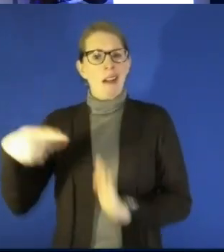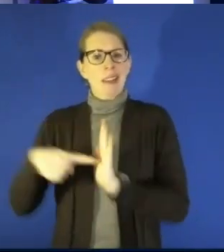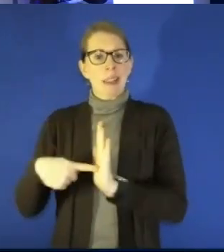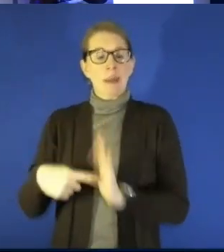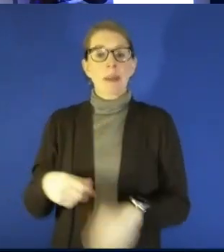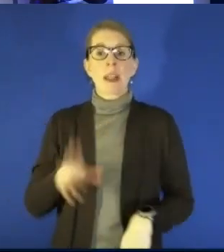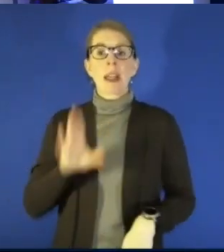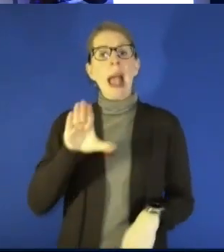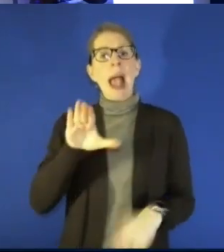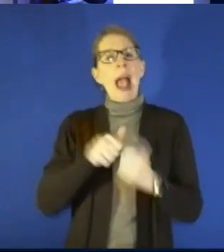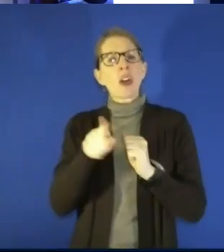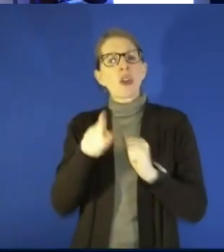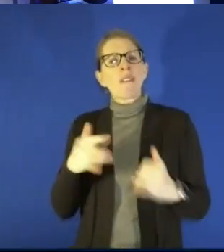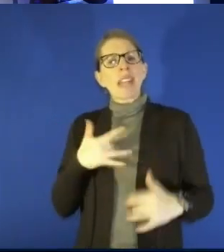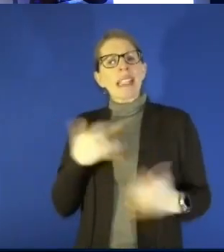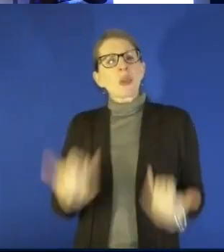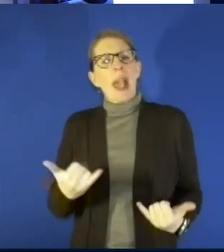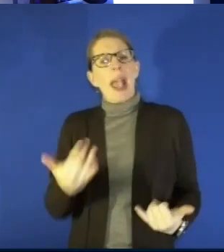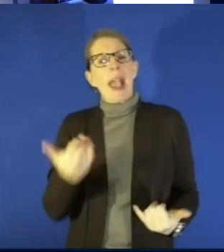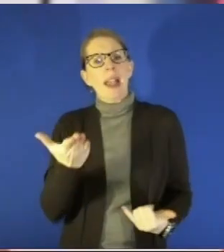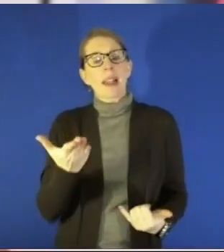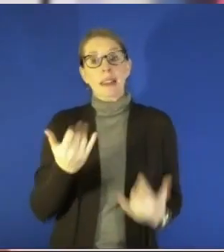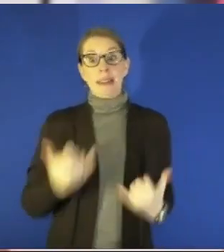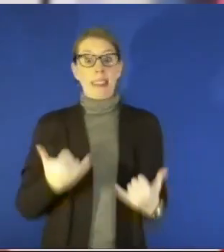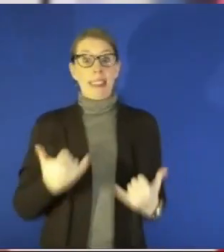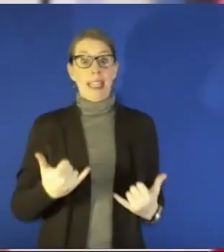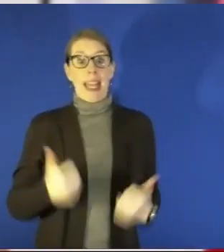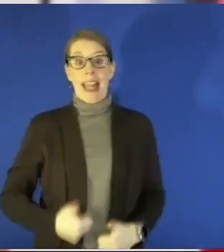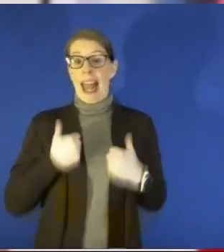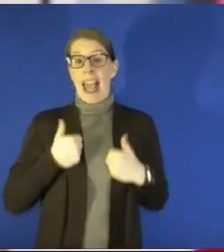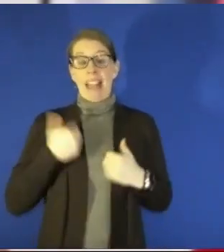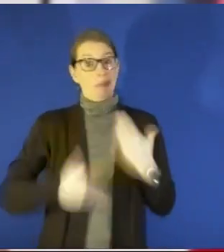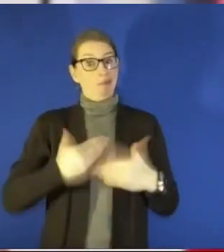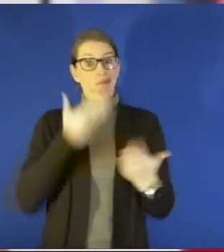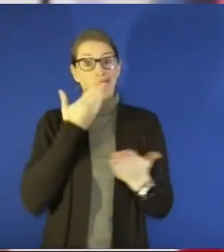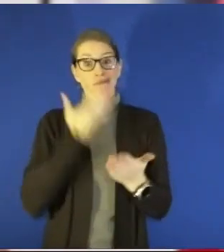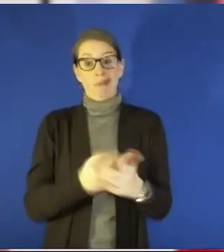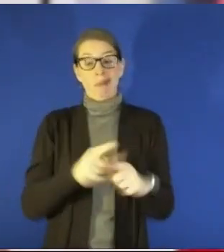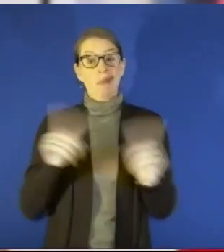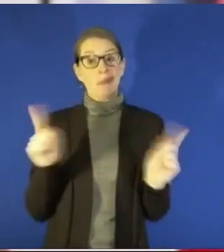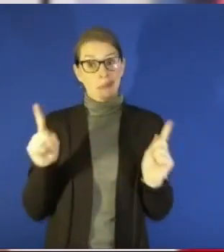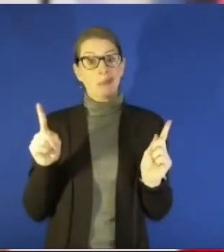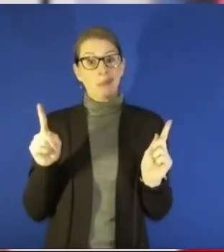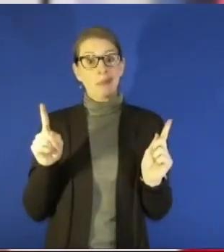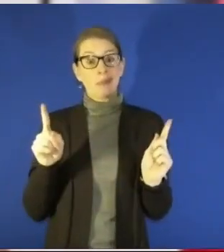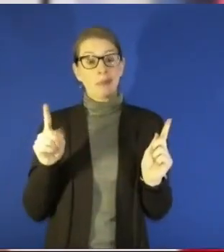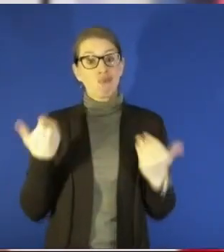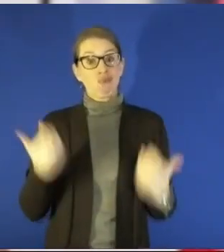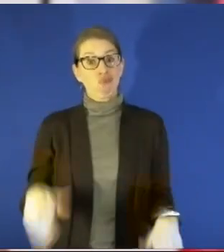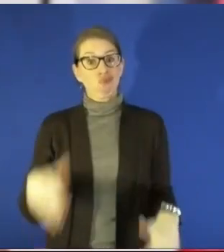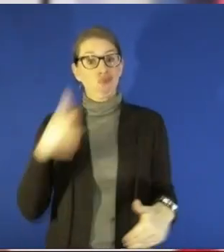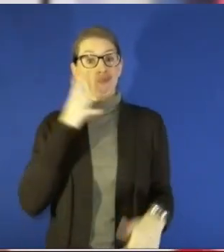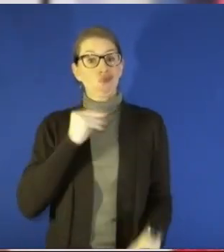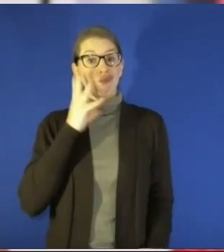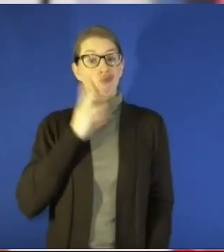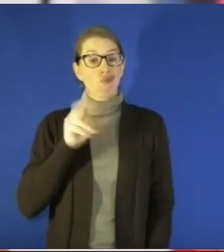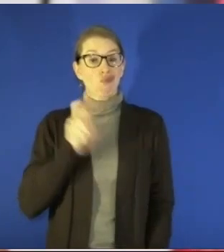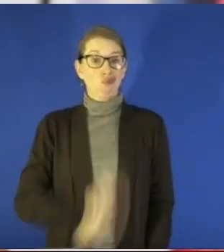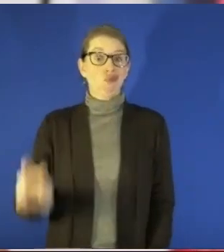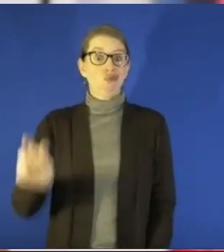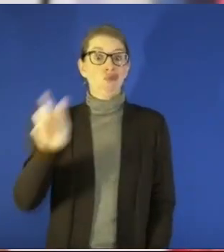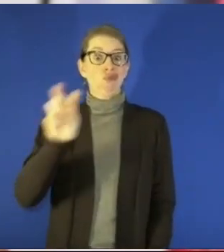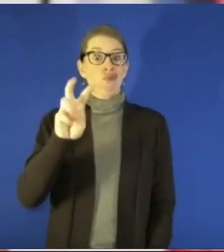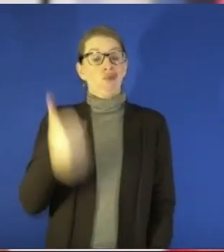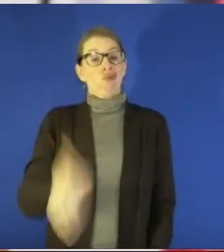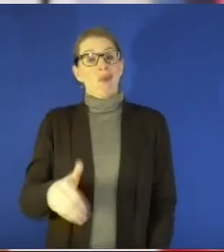feeling today? So today life is good, but it's definitely been a journey. And I would definitely second